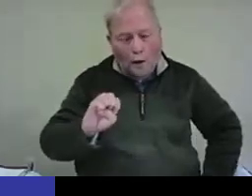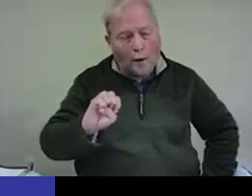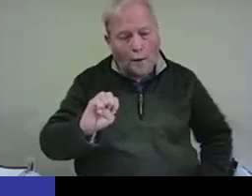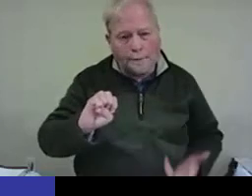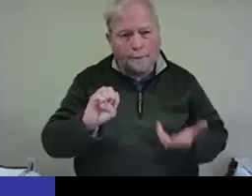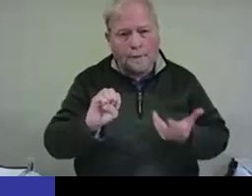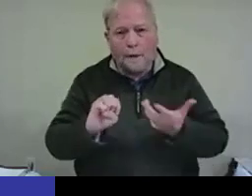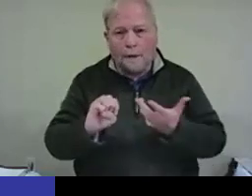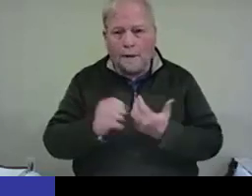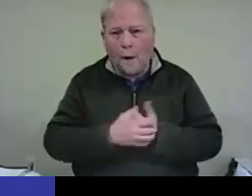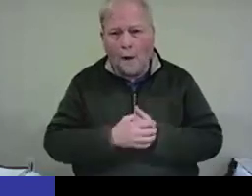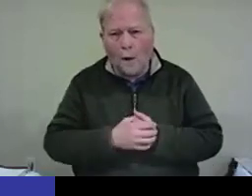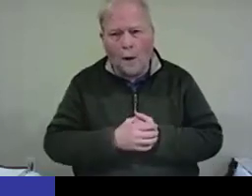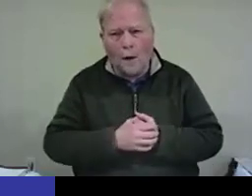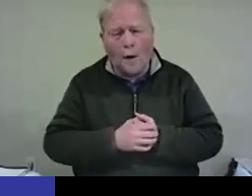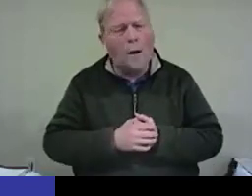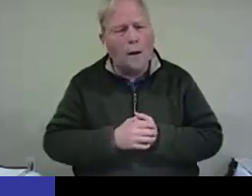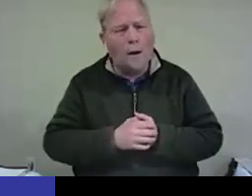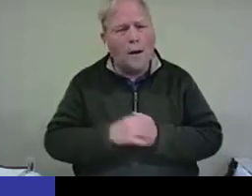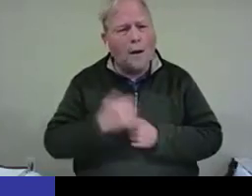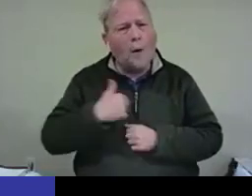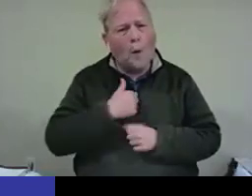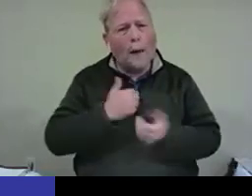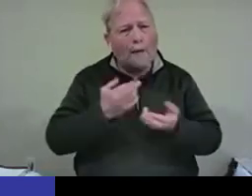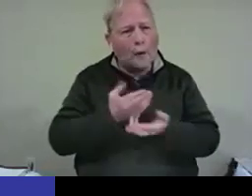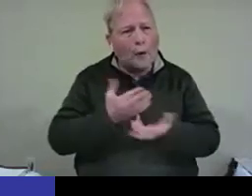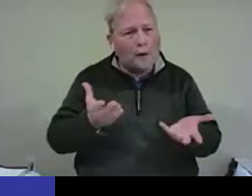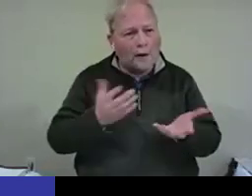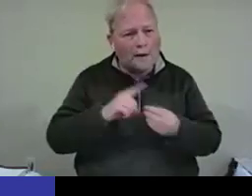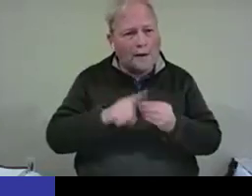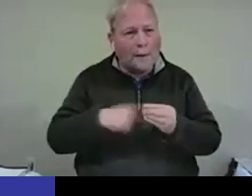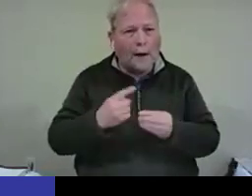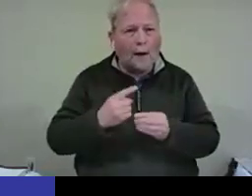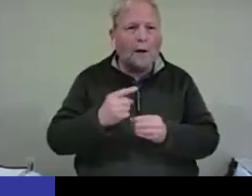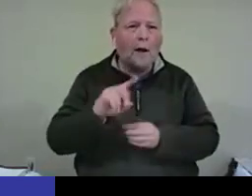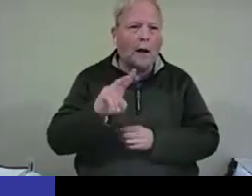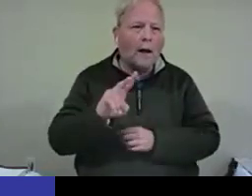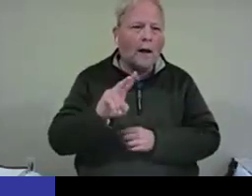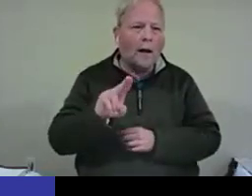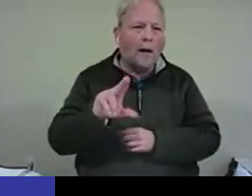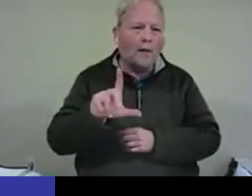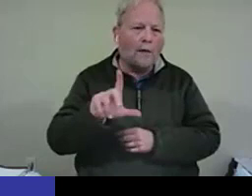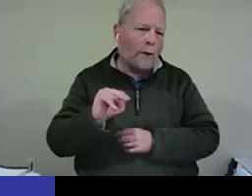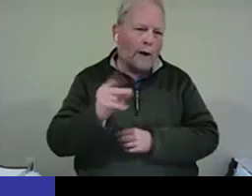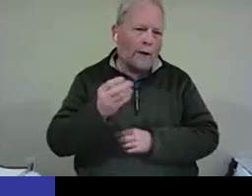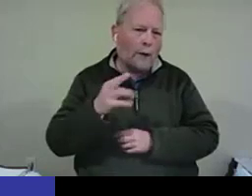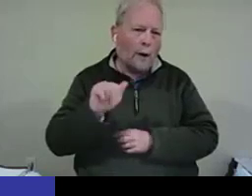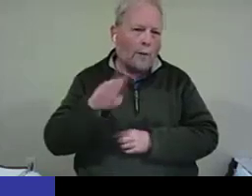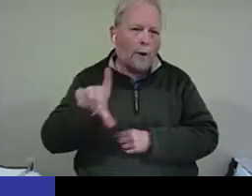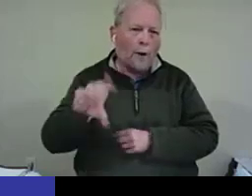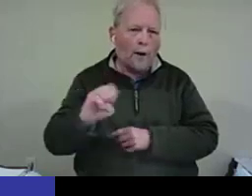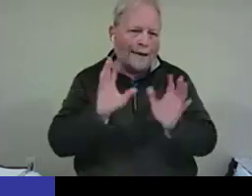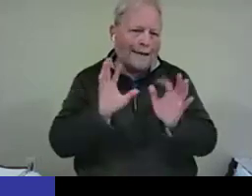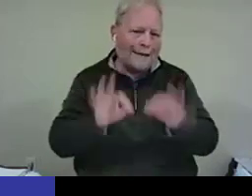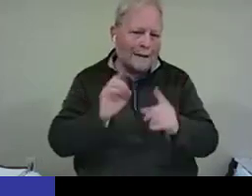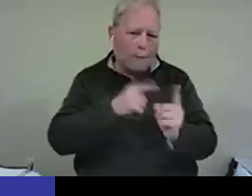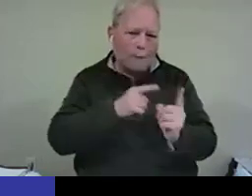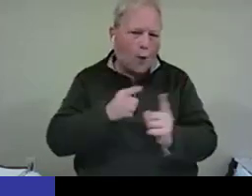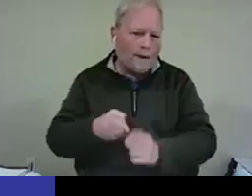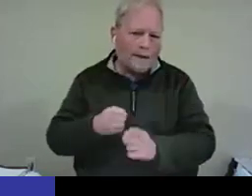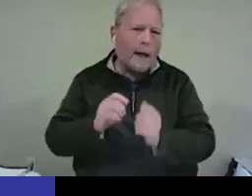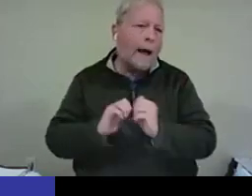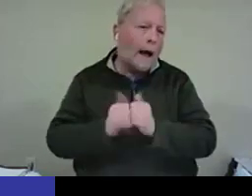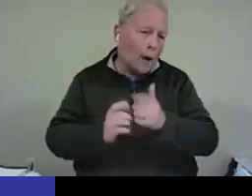So again, we have those resources about vulnerable decision points and where bias shows up in the special education